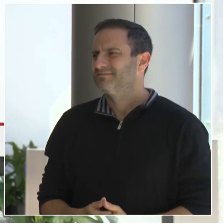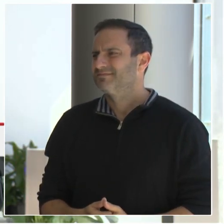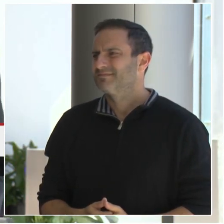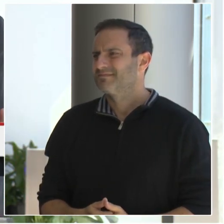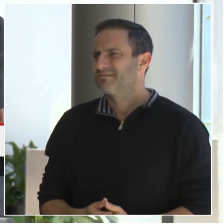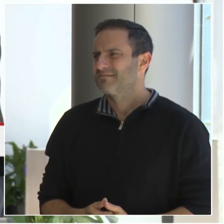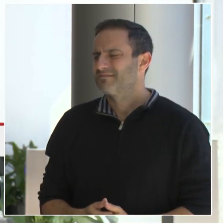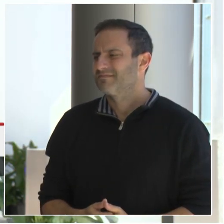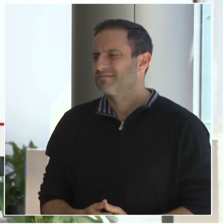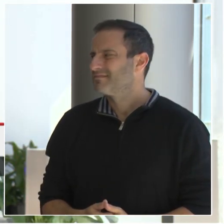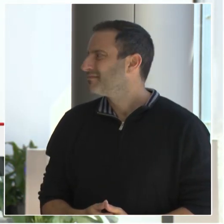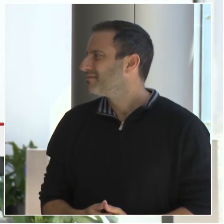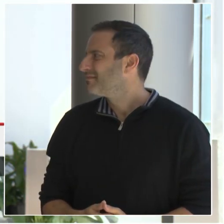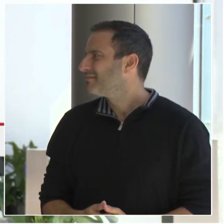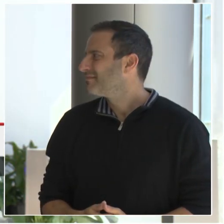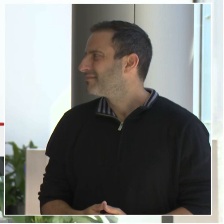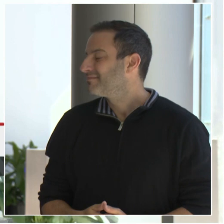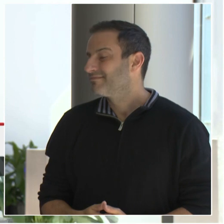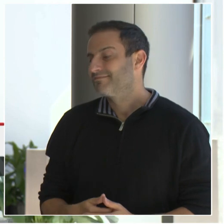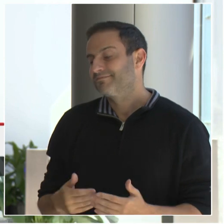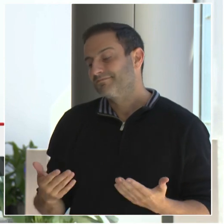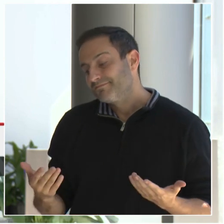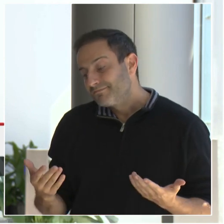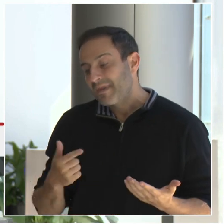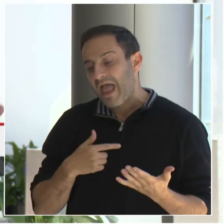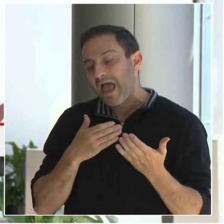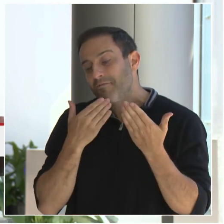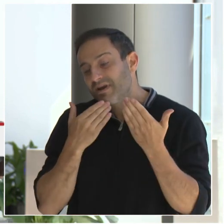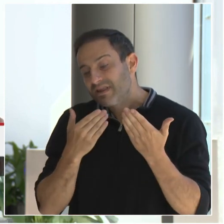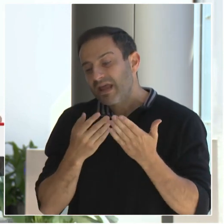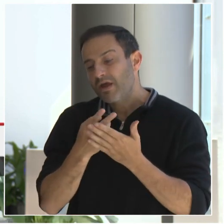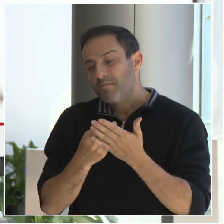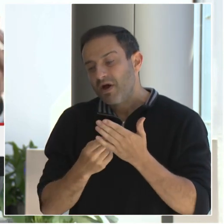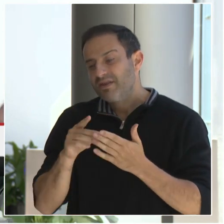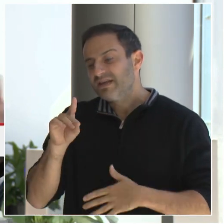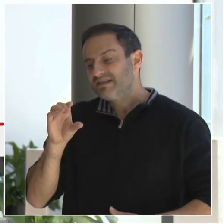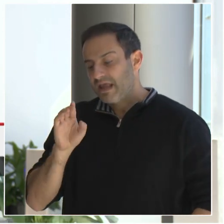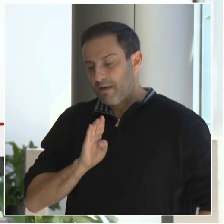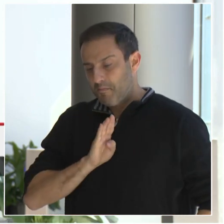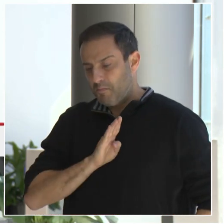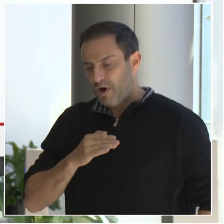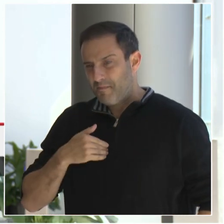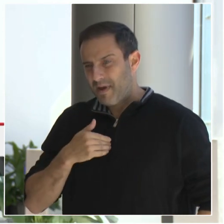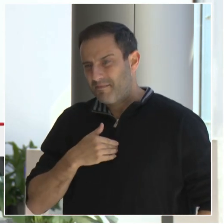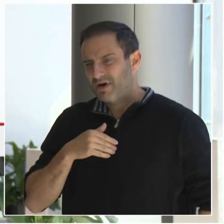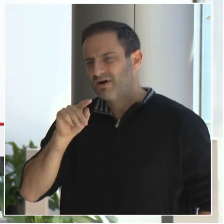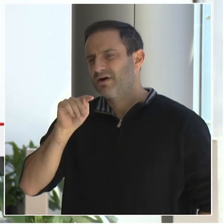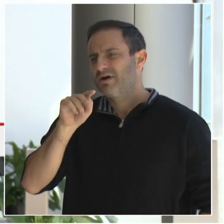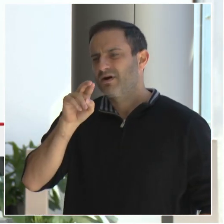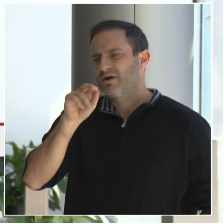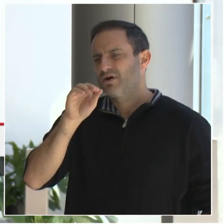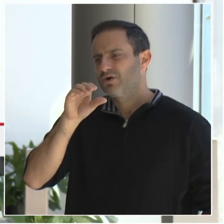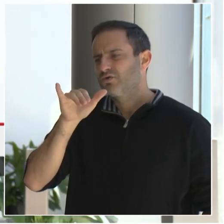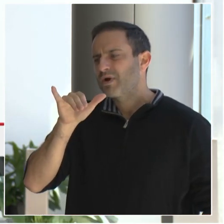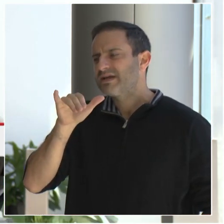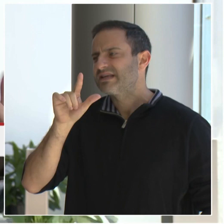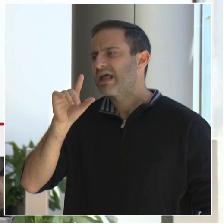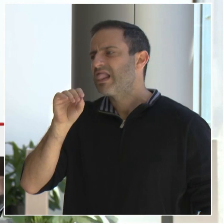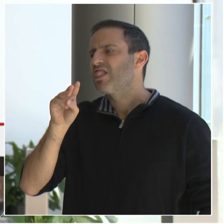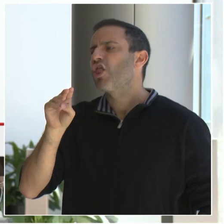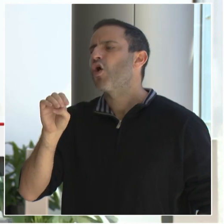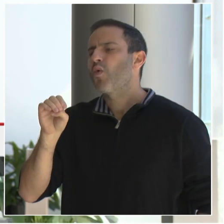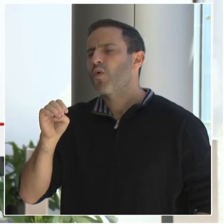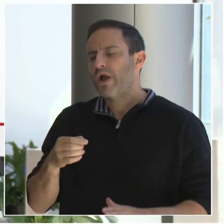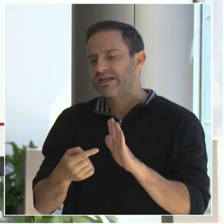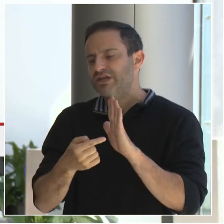I'm a little biased, but I do want to acknowledge and thank both of our DC board members, Lucinda Babers and Tracy Lowe, who've just done a phenomenal job also